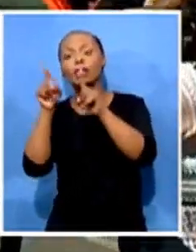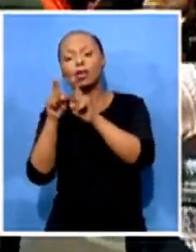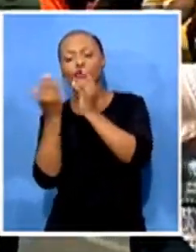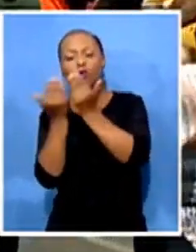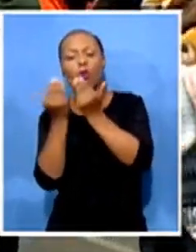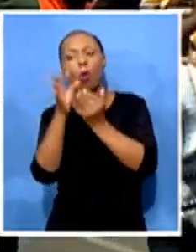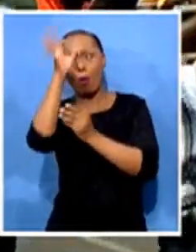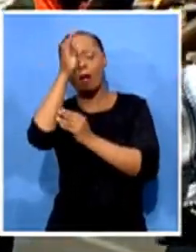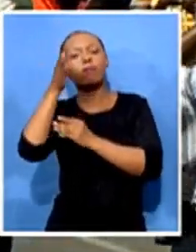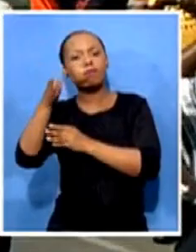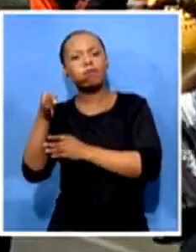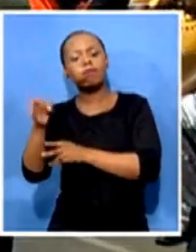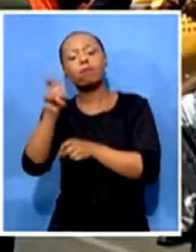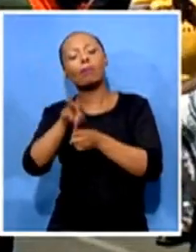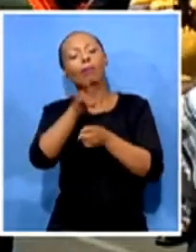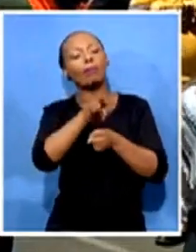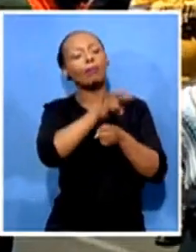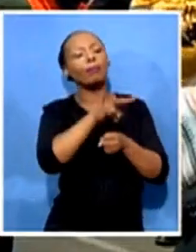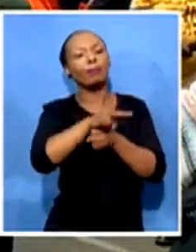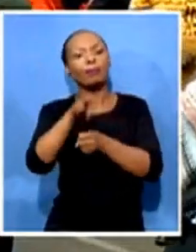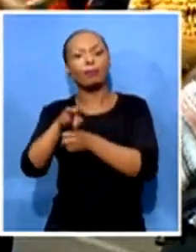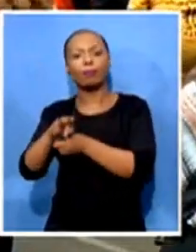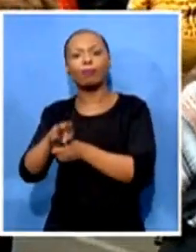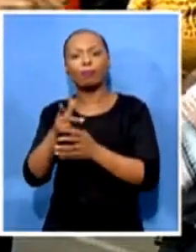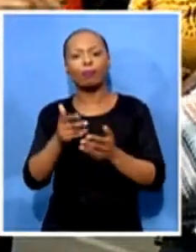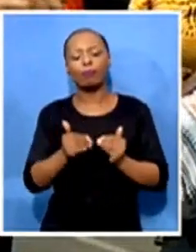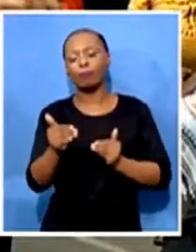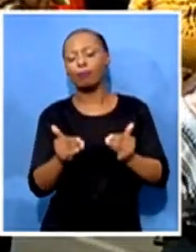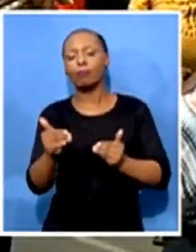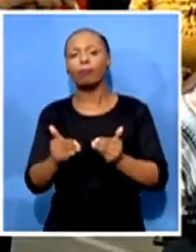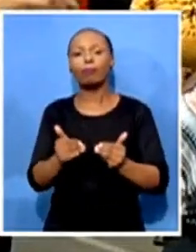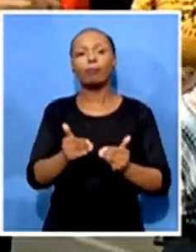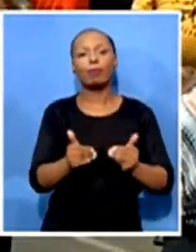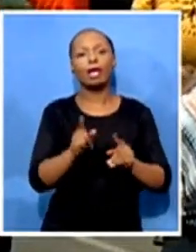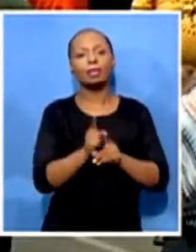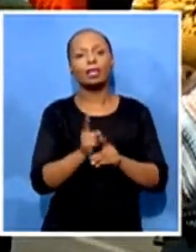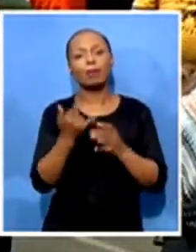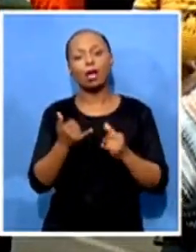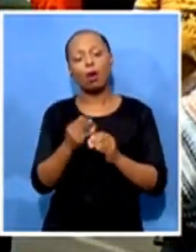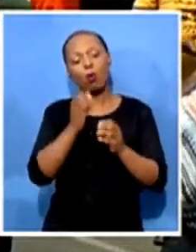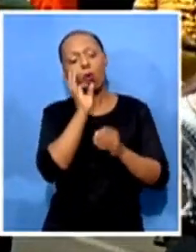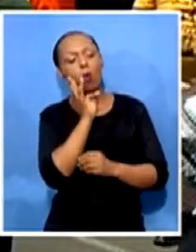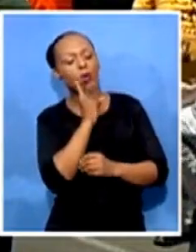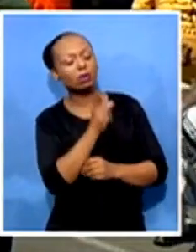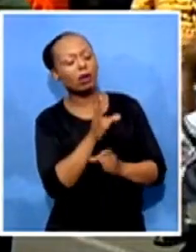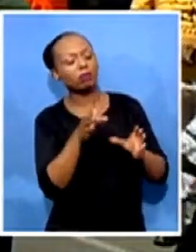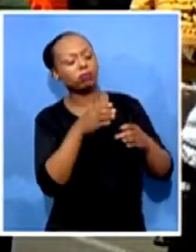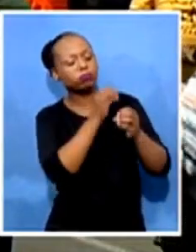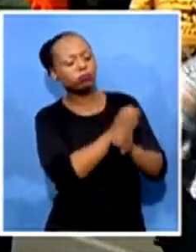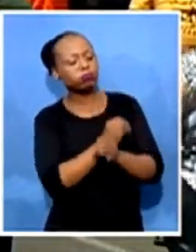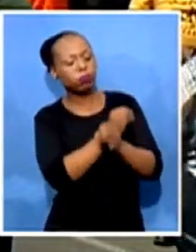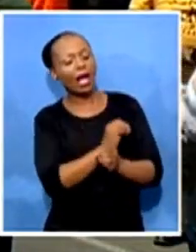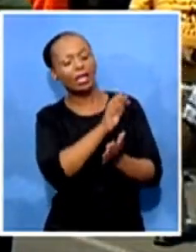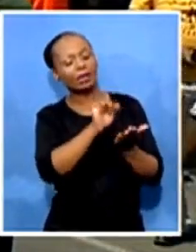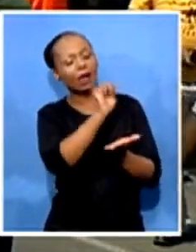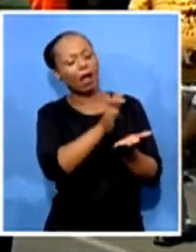of me. The water cannon is parked there at the moment, and all along the road we see vehicles from law enforcement as well as police, members